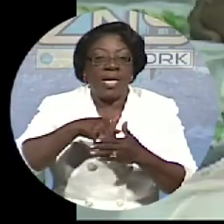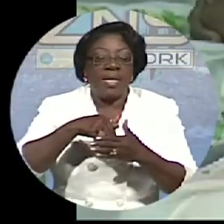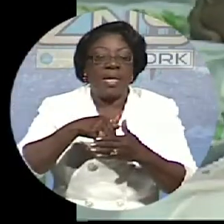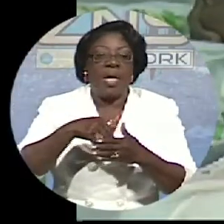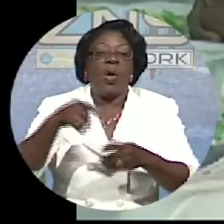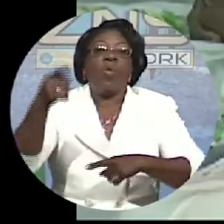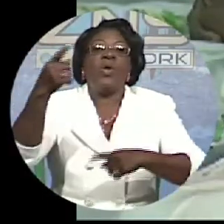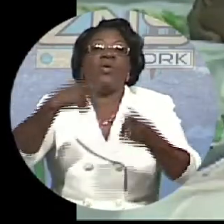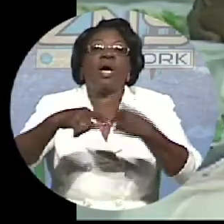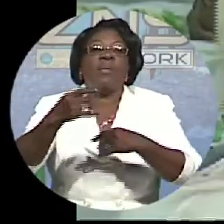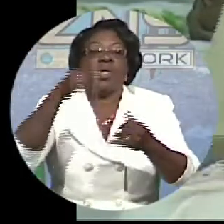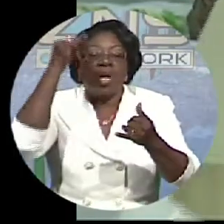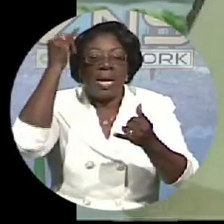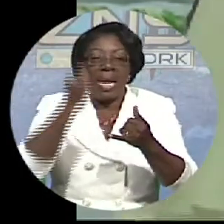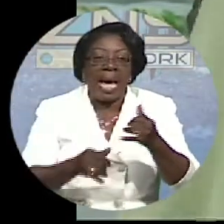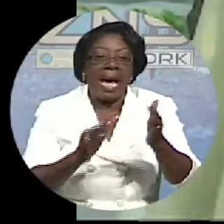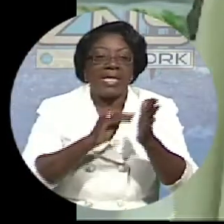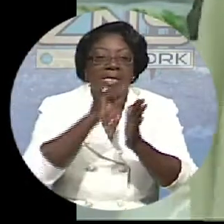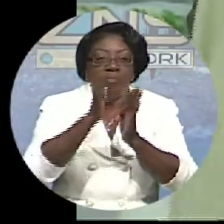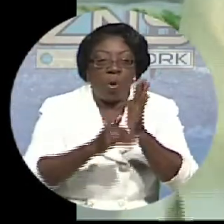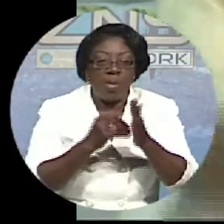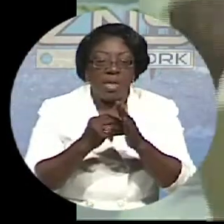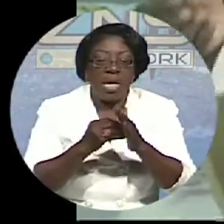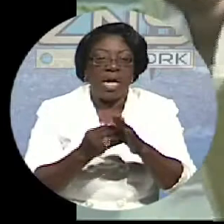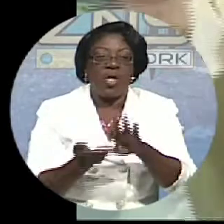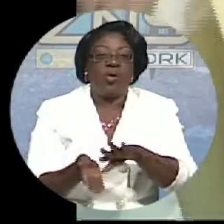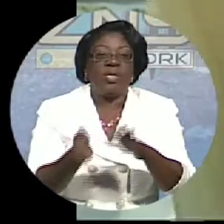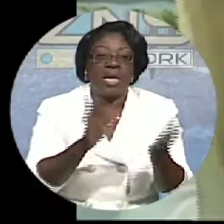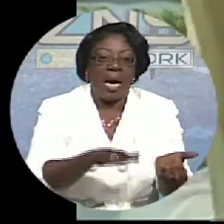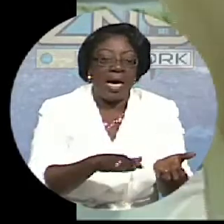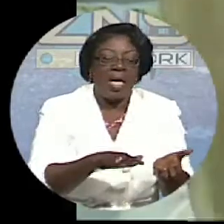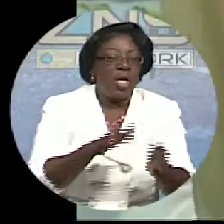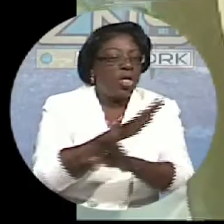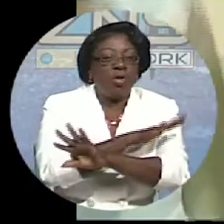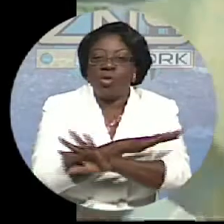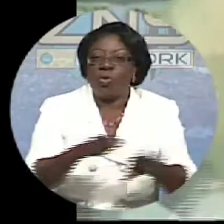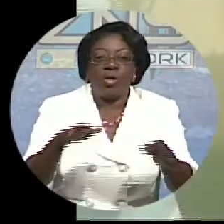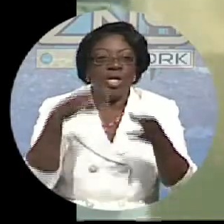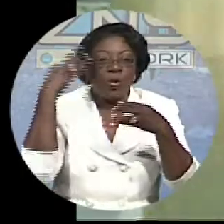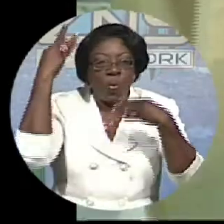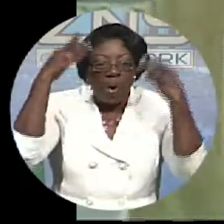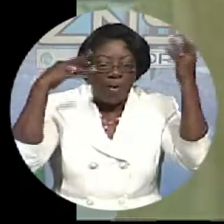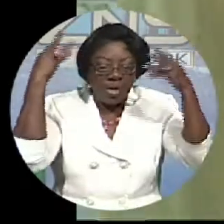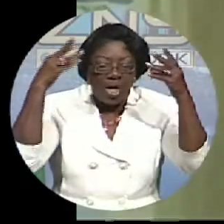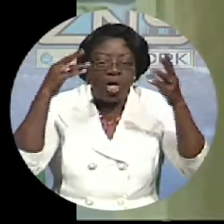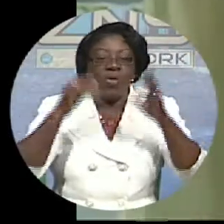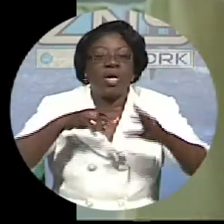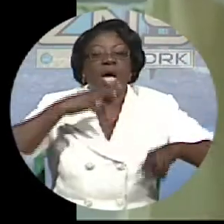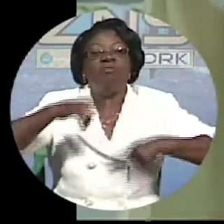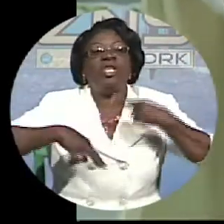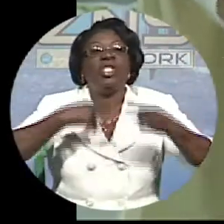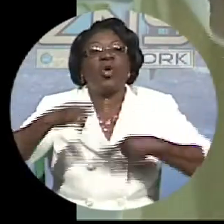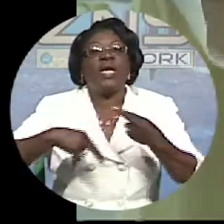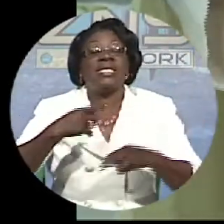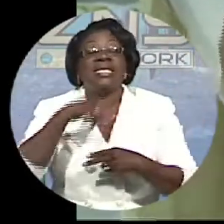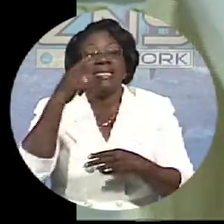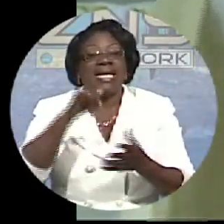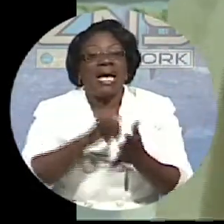your last moment and you breathe your last, you don't need to worry. You could rejoice and say, I'm coming